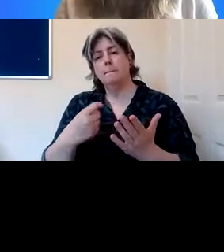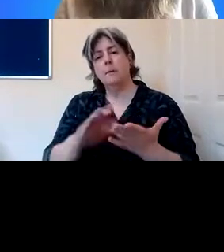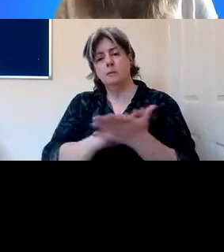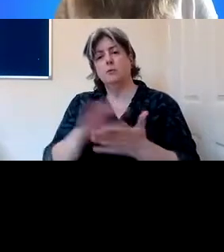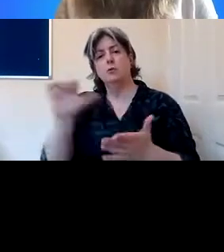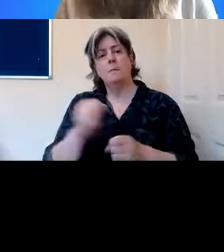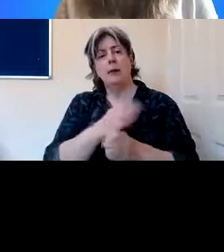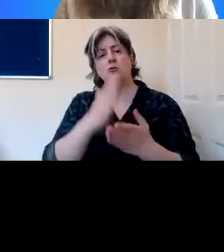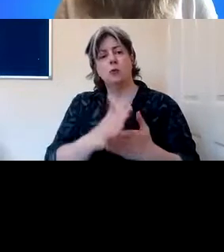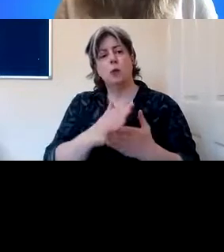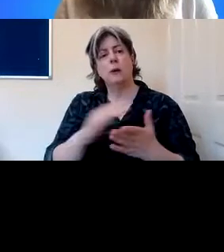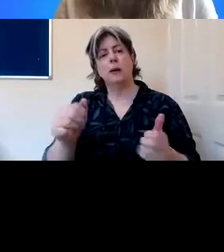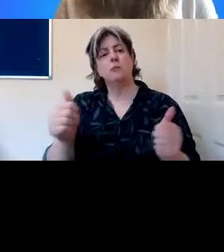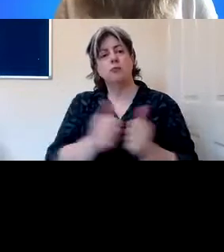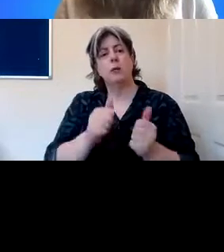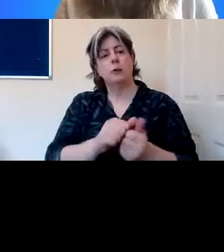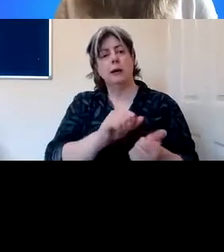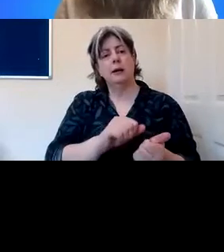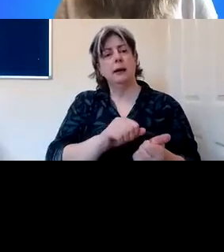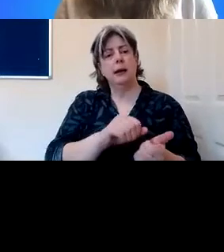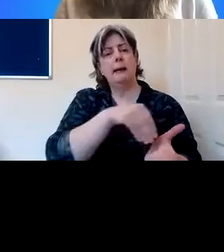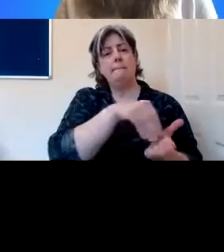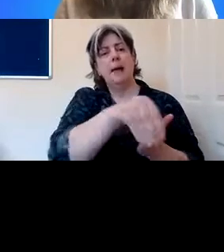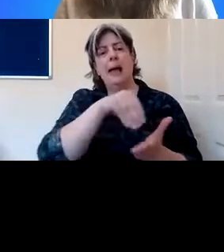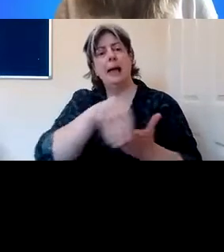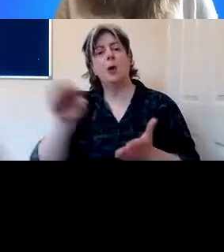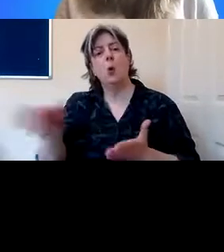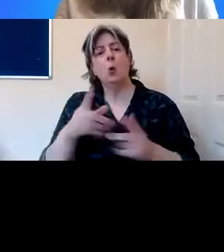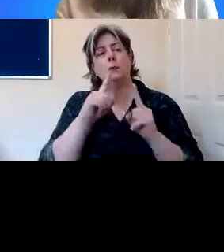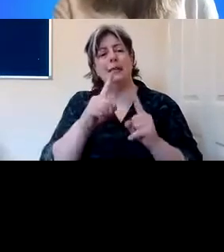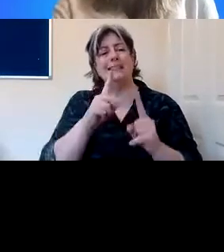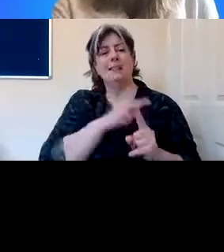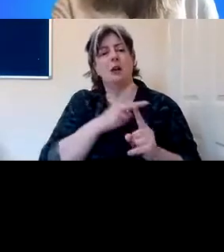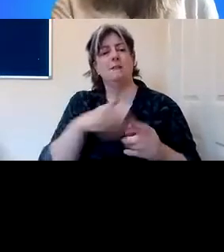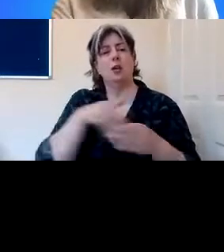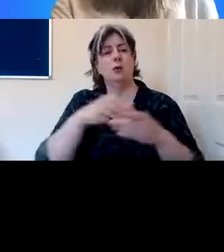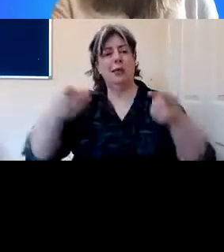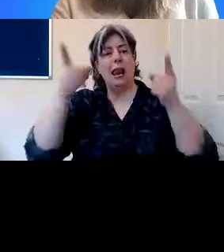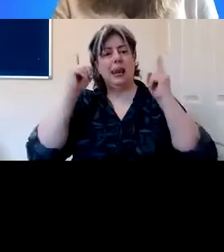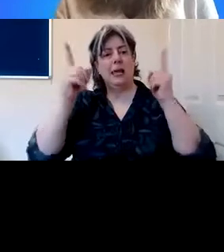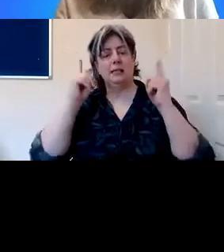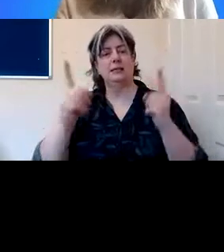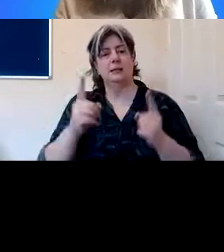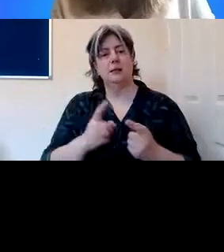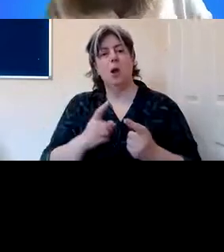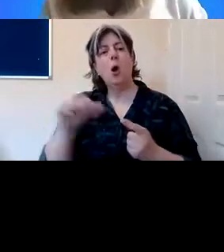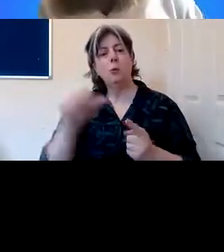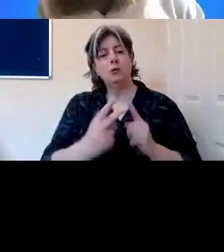leaders. And I think we have to, we would want to review that. I have been looking at my notes because I don't want to say anything